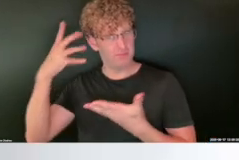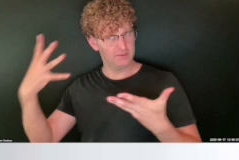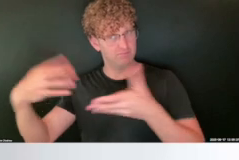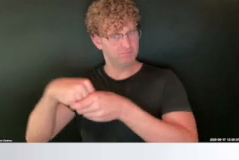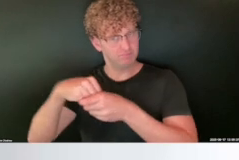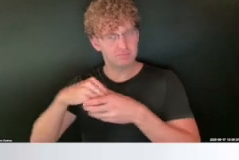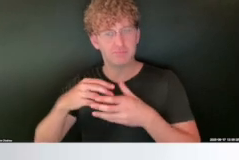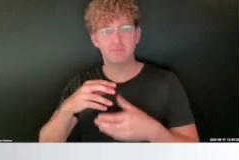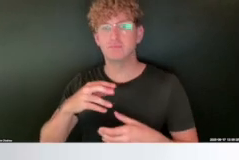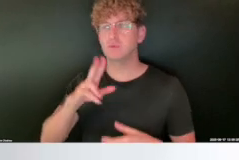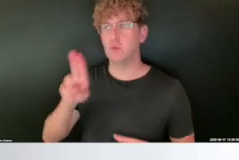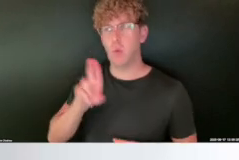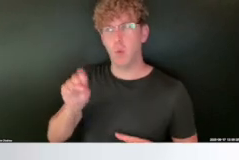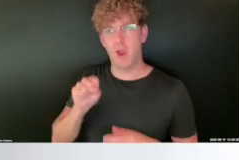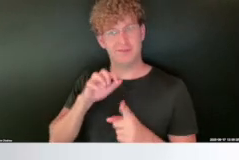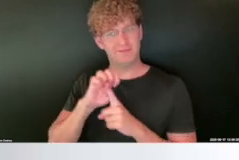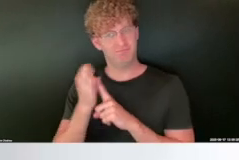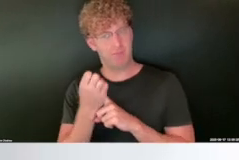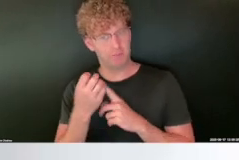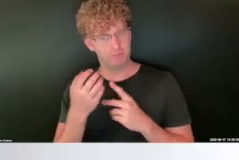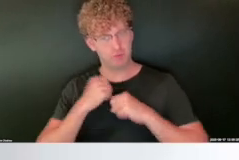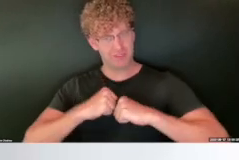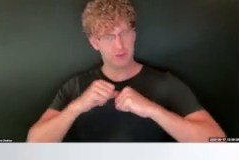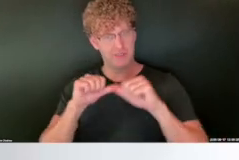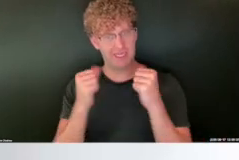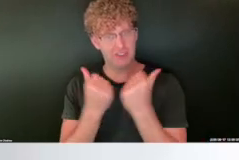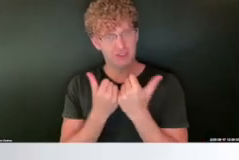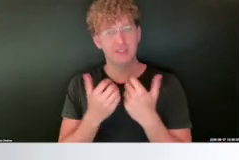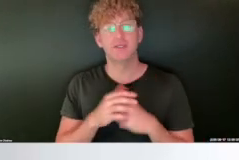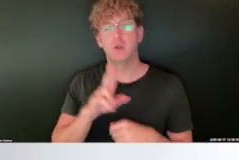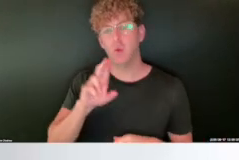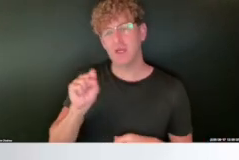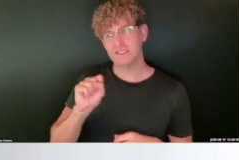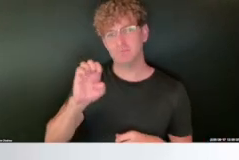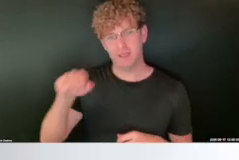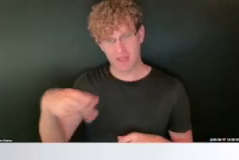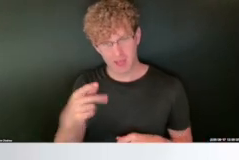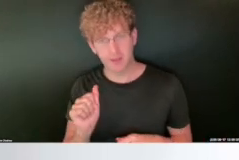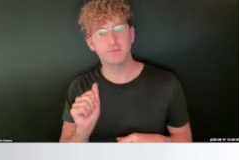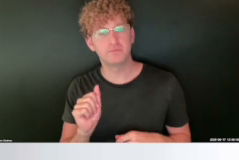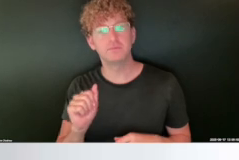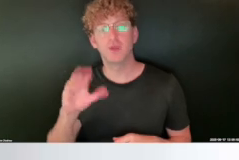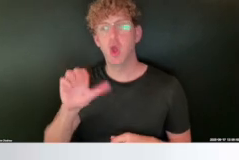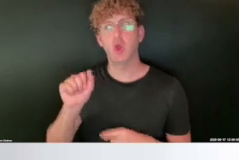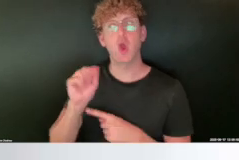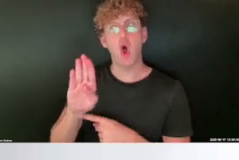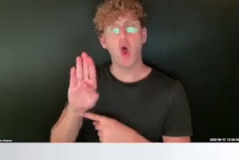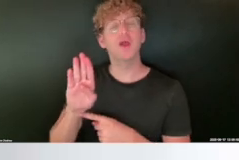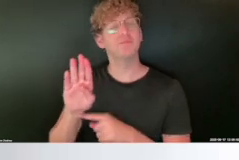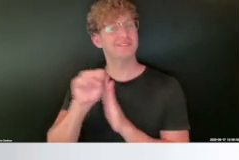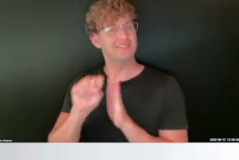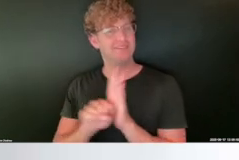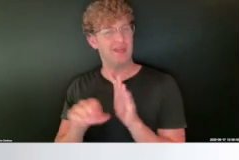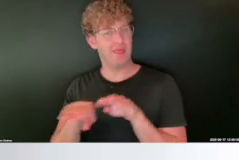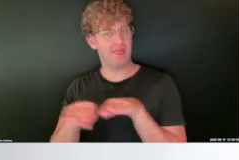EPA, CARB at the state level, and regional air quality agencies. In general, the US